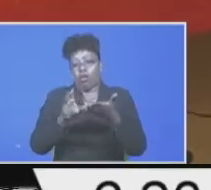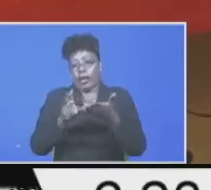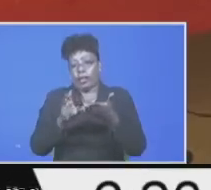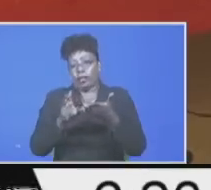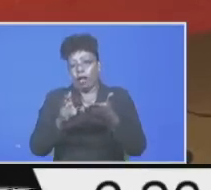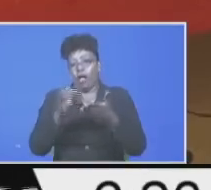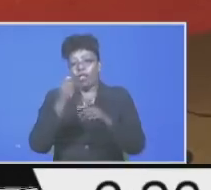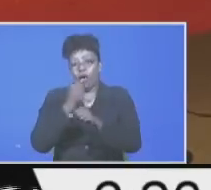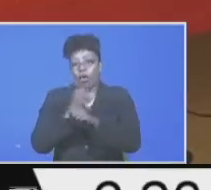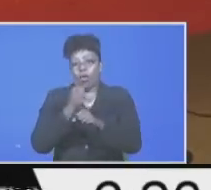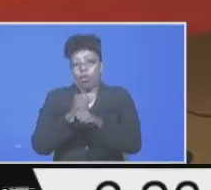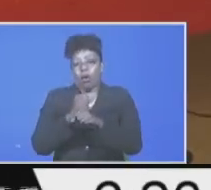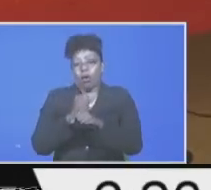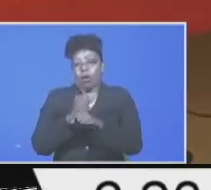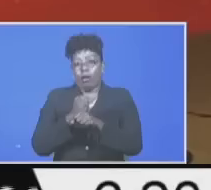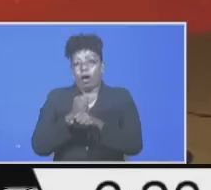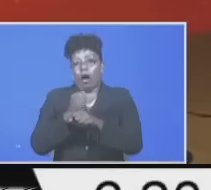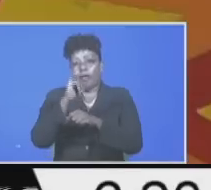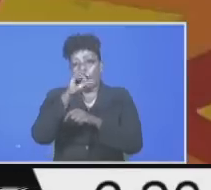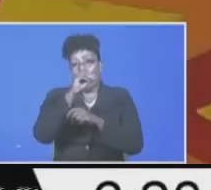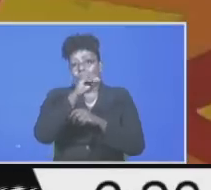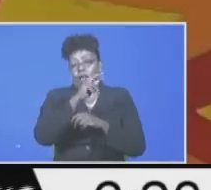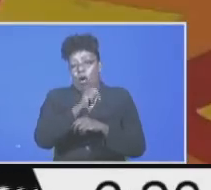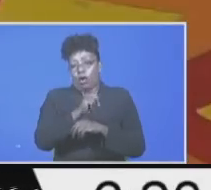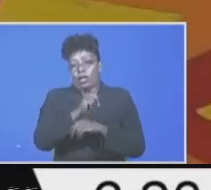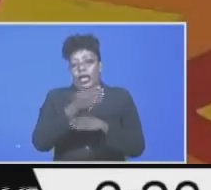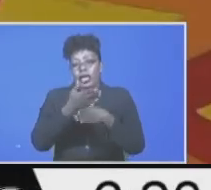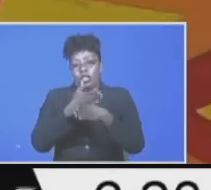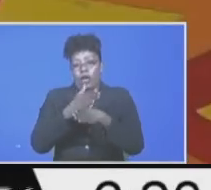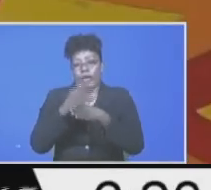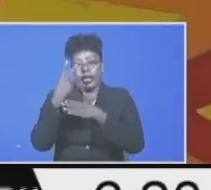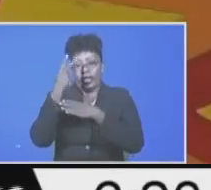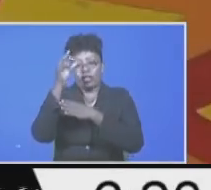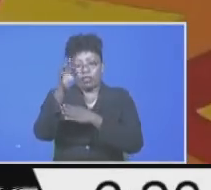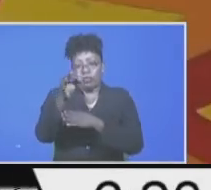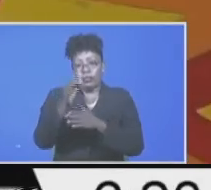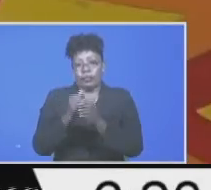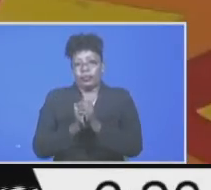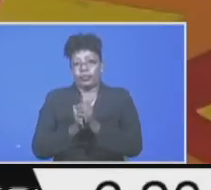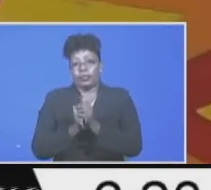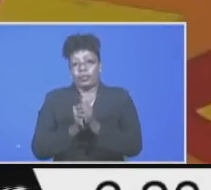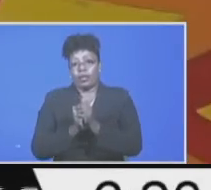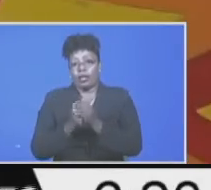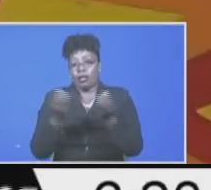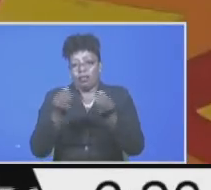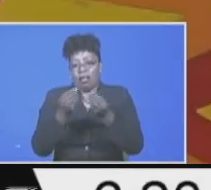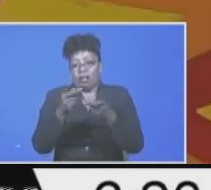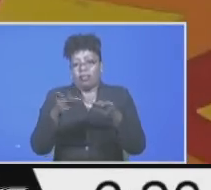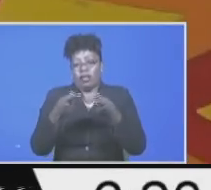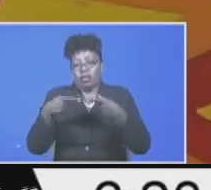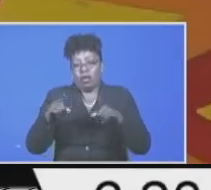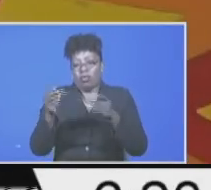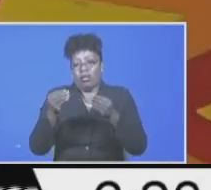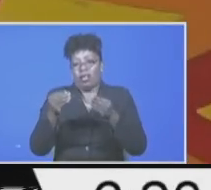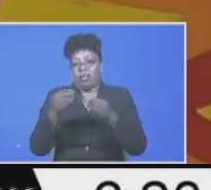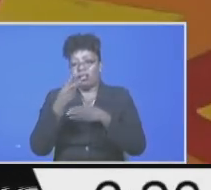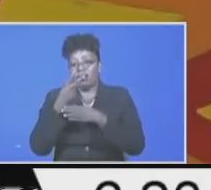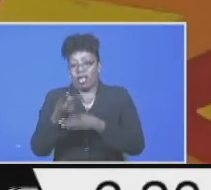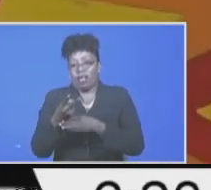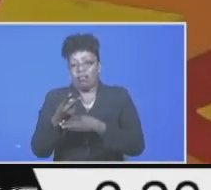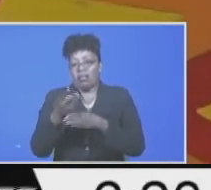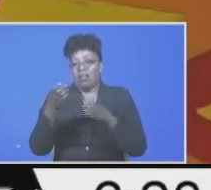Bahamian icon for sharing in his vision. I see a lot of tourists walking about, no place to go, nothing to see. We don't have